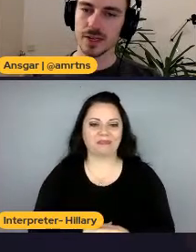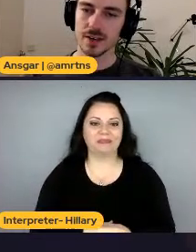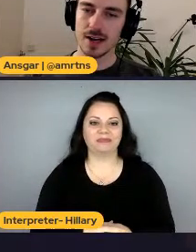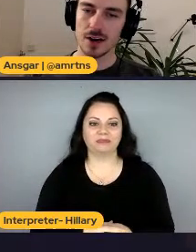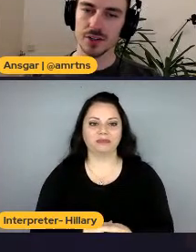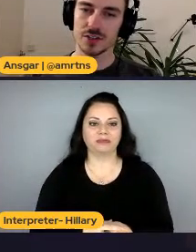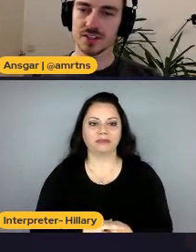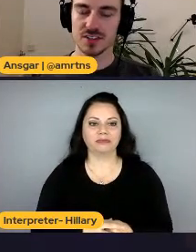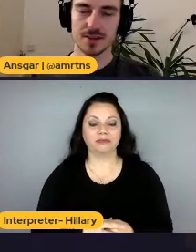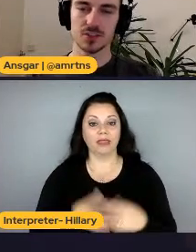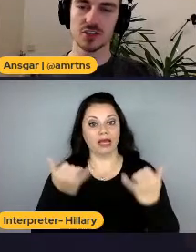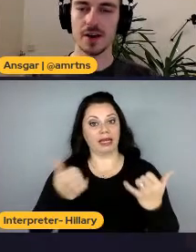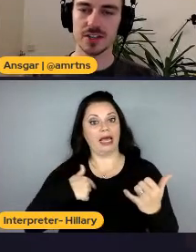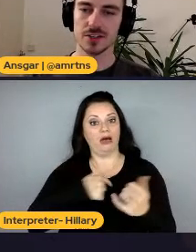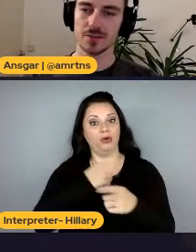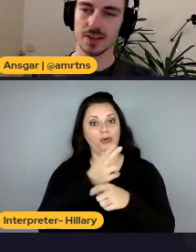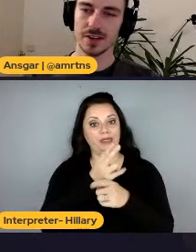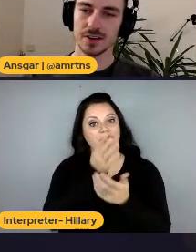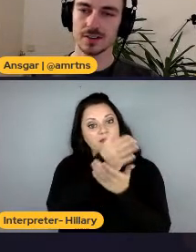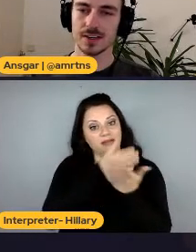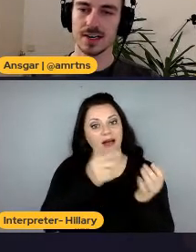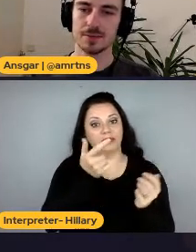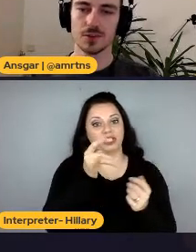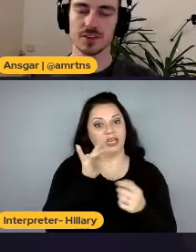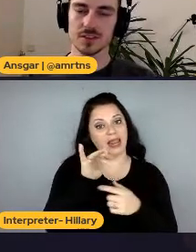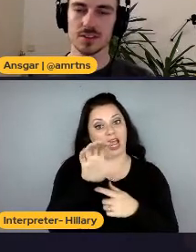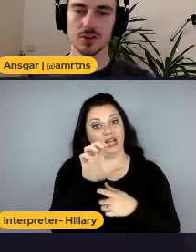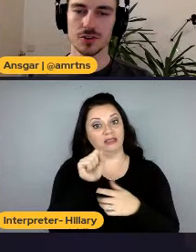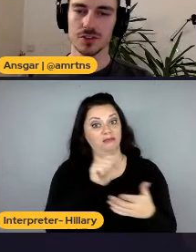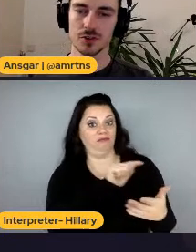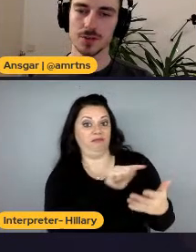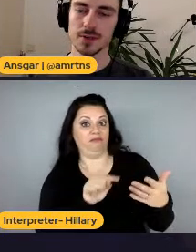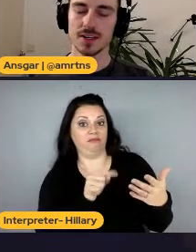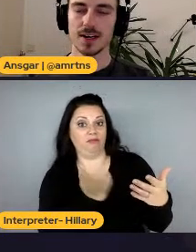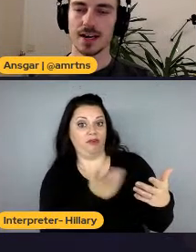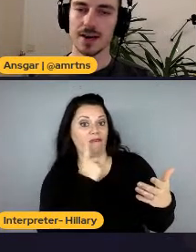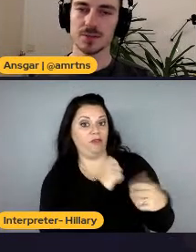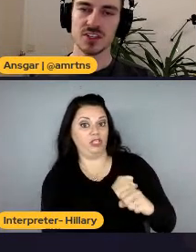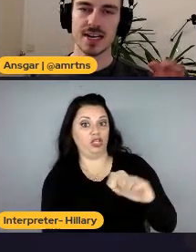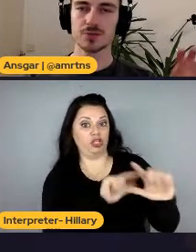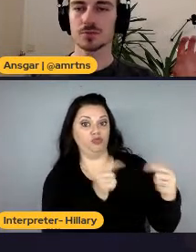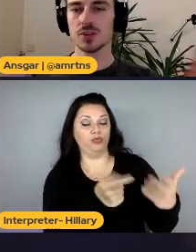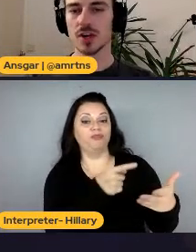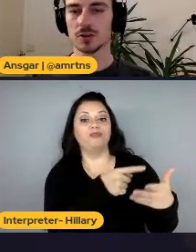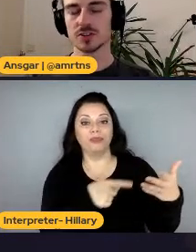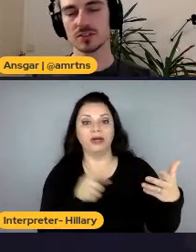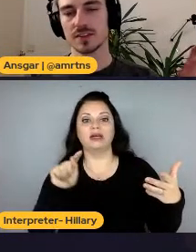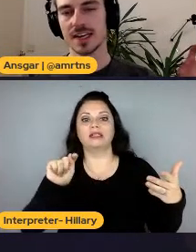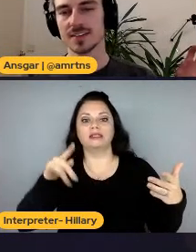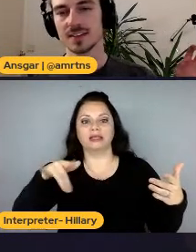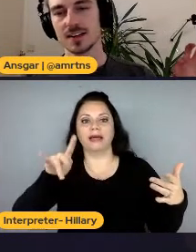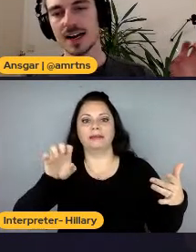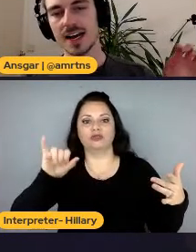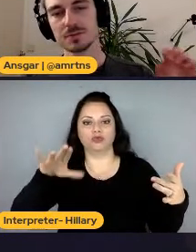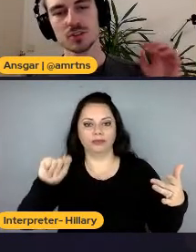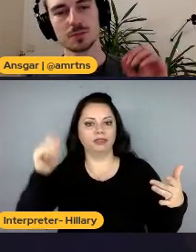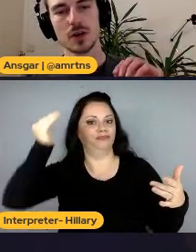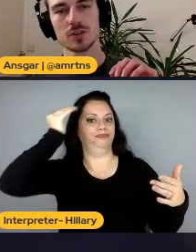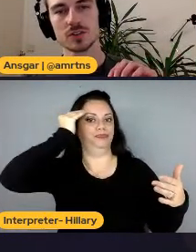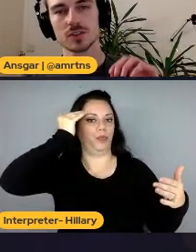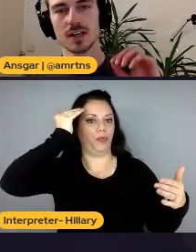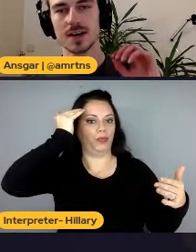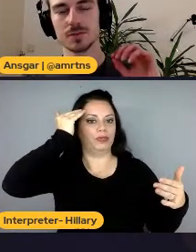as we are now using some generics over here for this security group, TypeScript knows that I